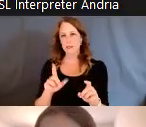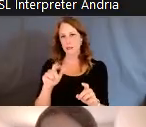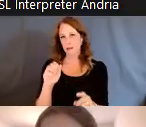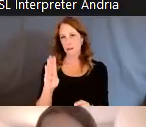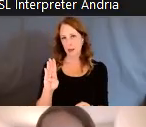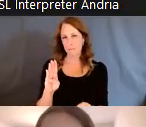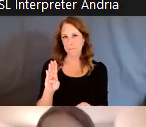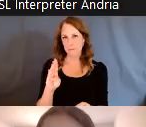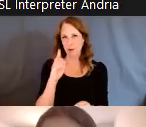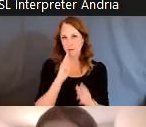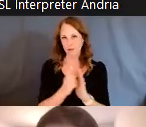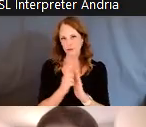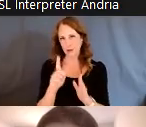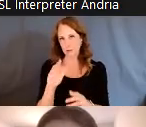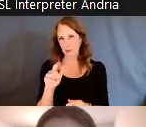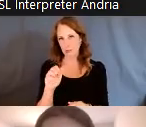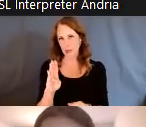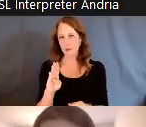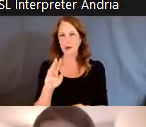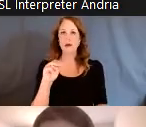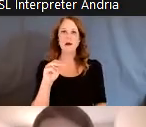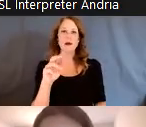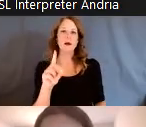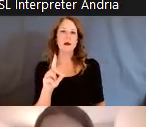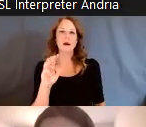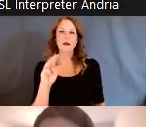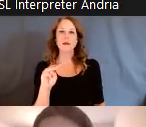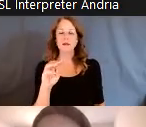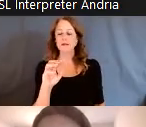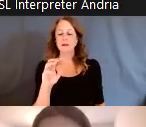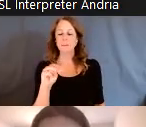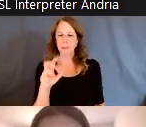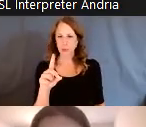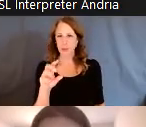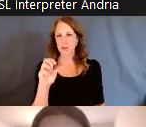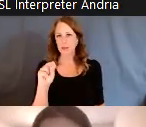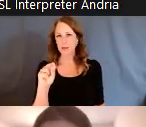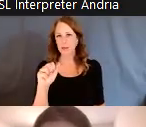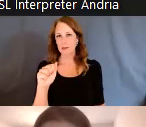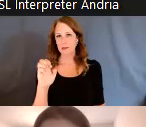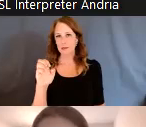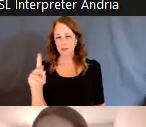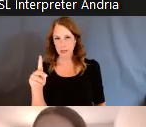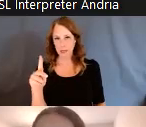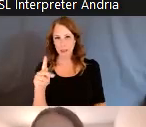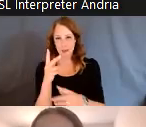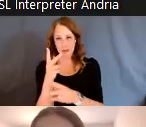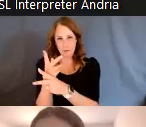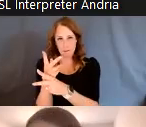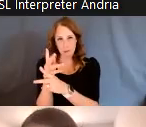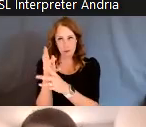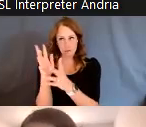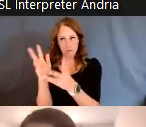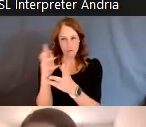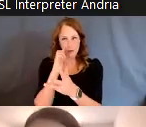In Maryland, SAKEs are held for a minimum of 75 years.